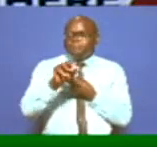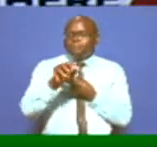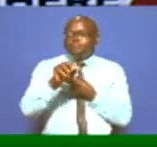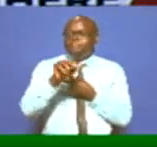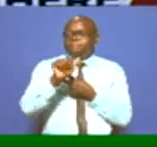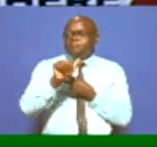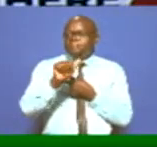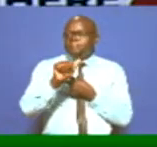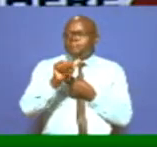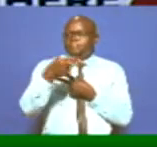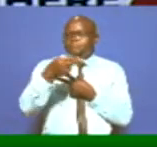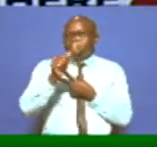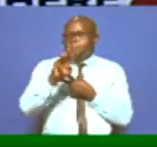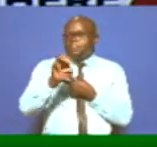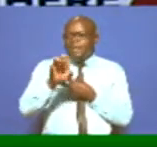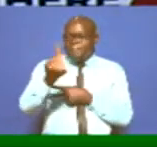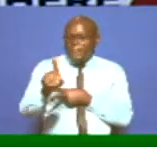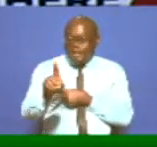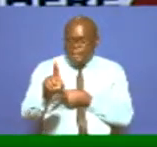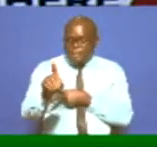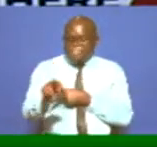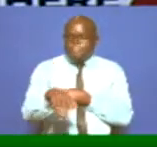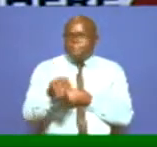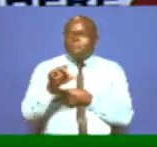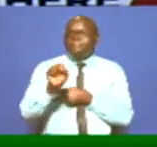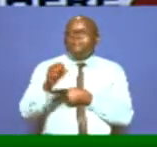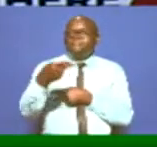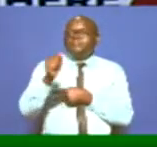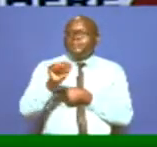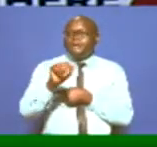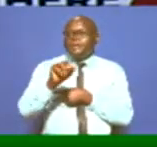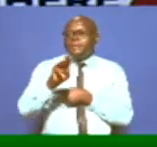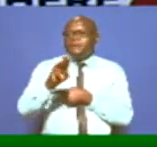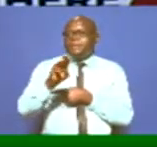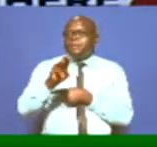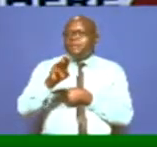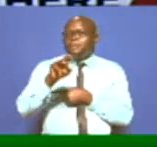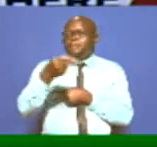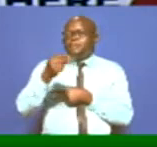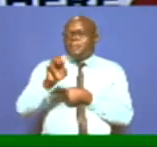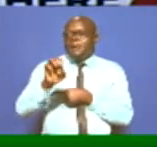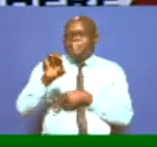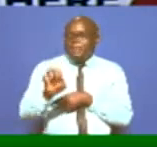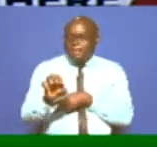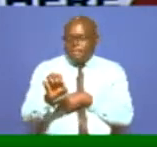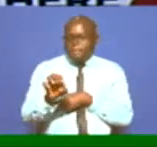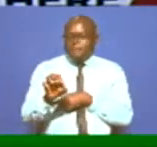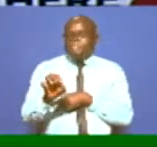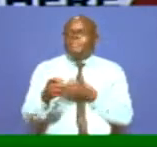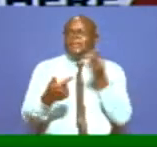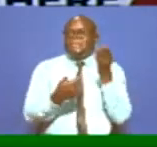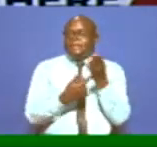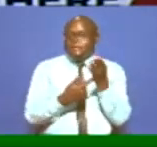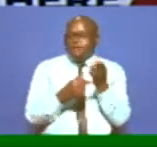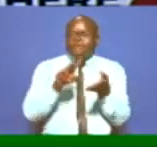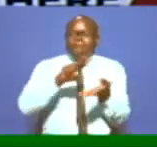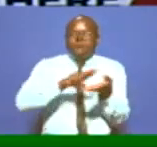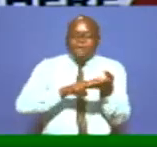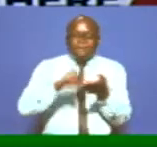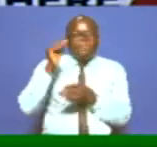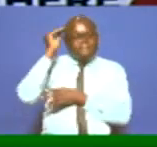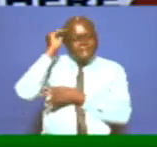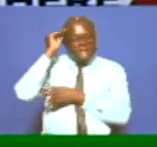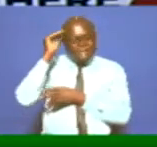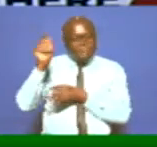Shahame Mwadani Technical Training Institute. C.